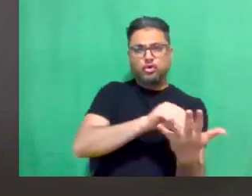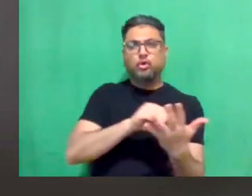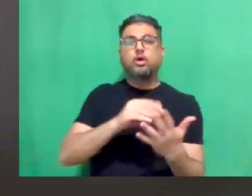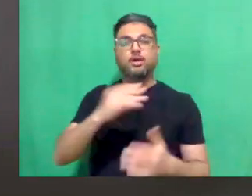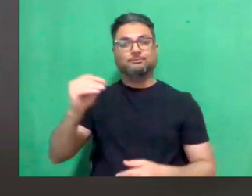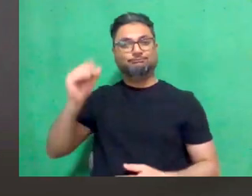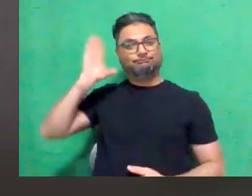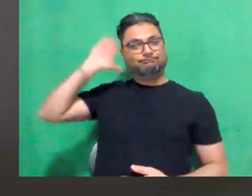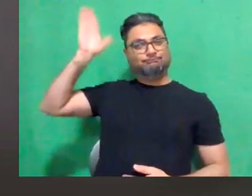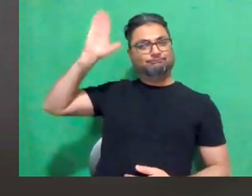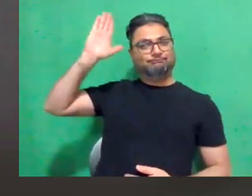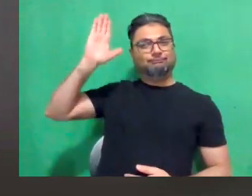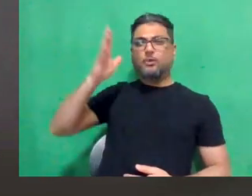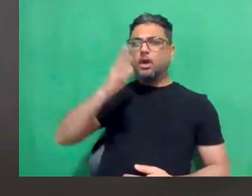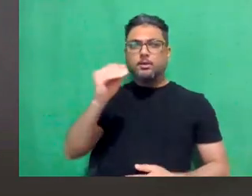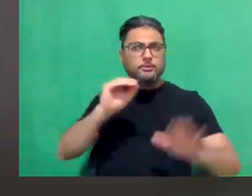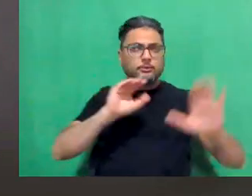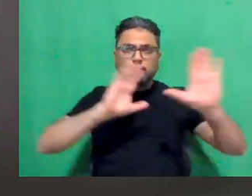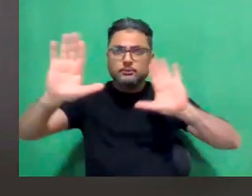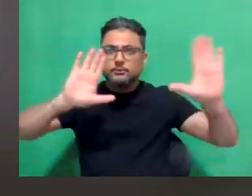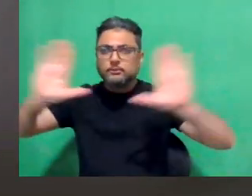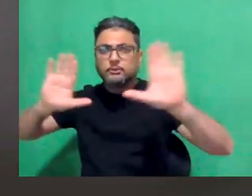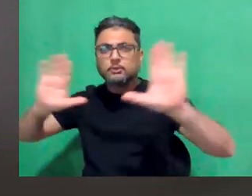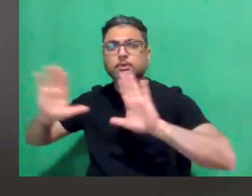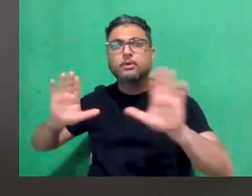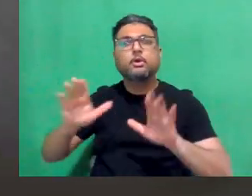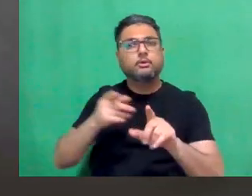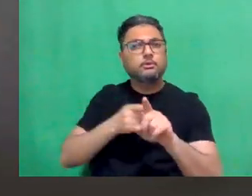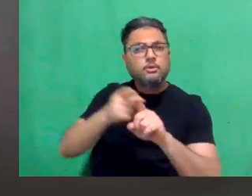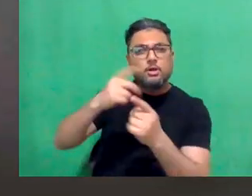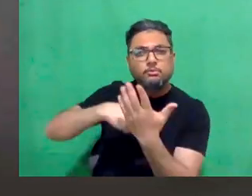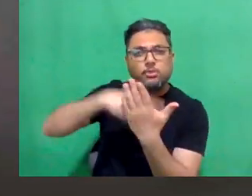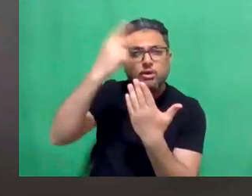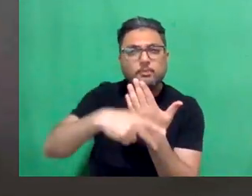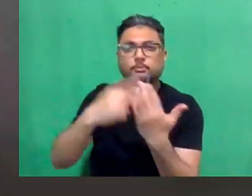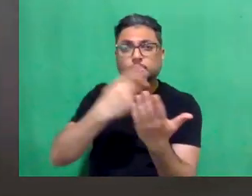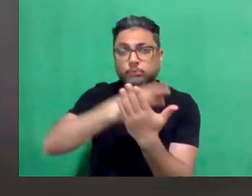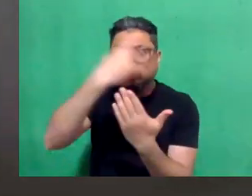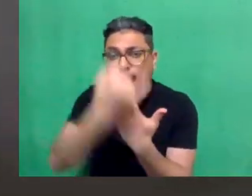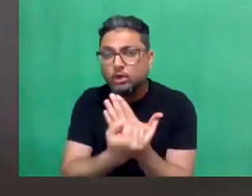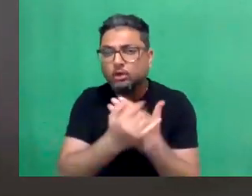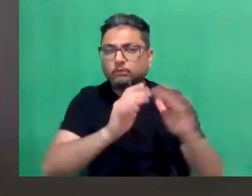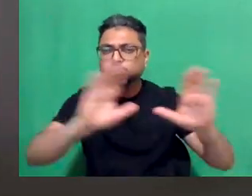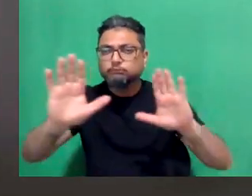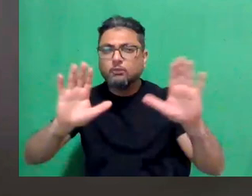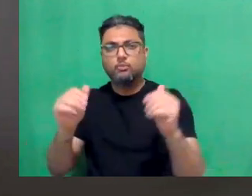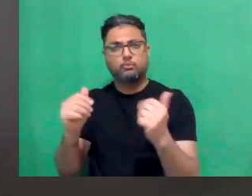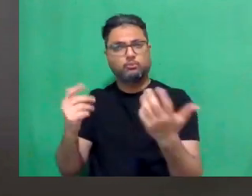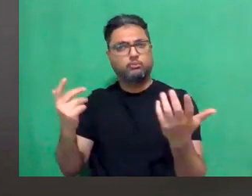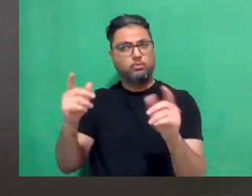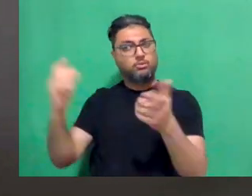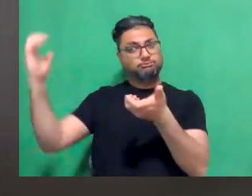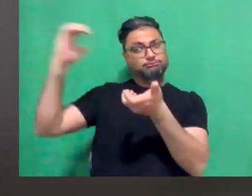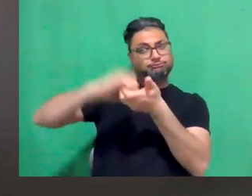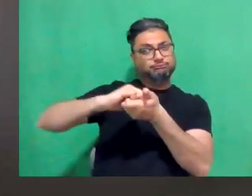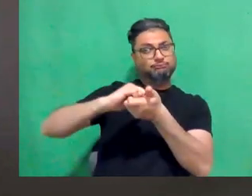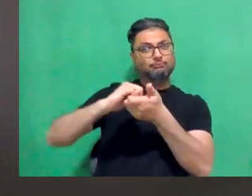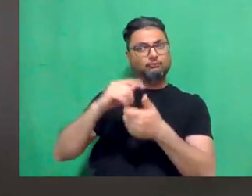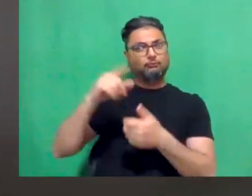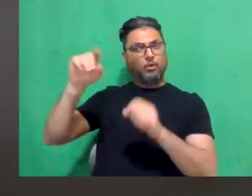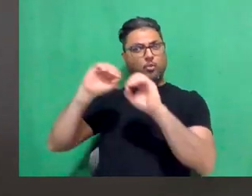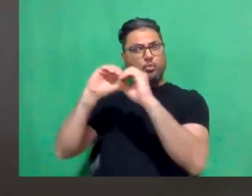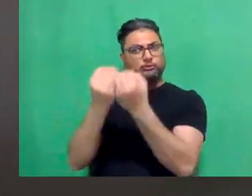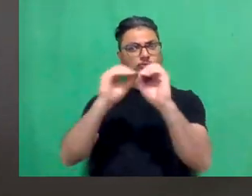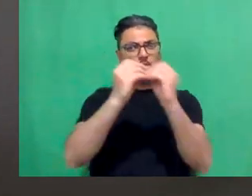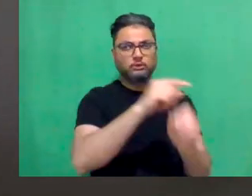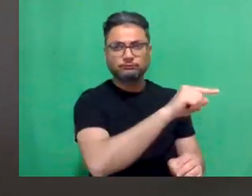opportunities, sector-specific projects with employers, and more. While the pandemic has increased the pace of change, both at George Brown and